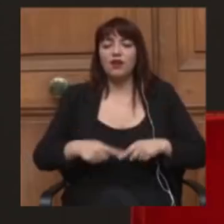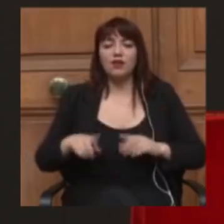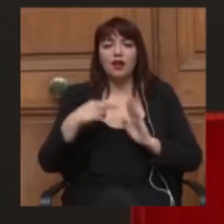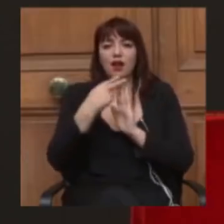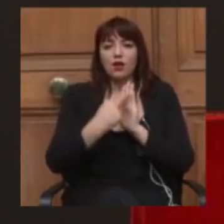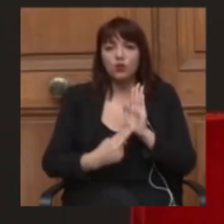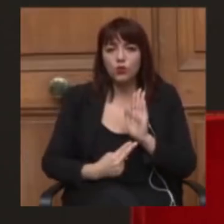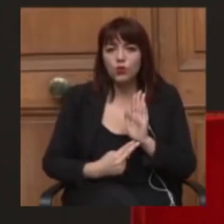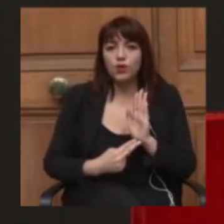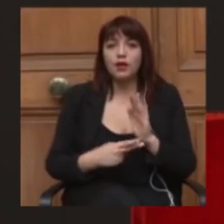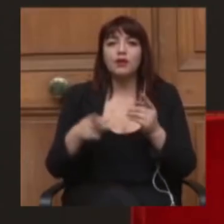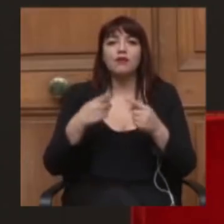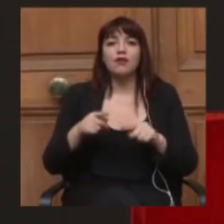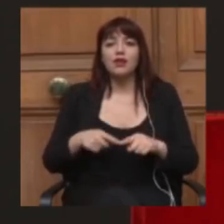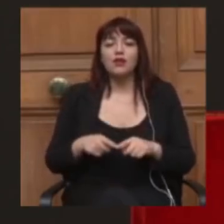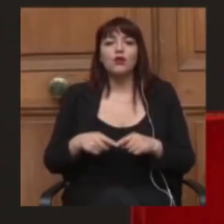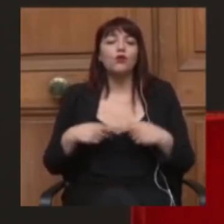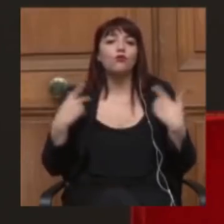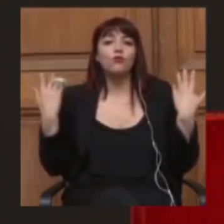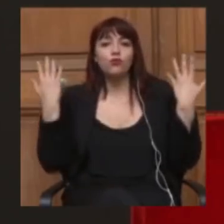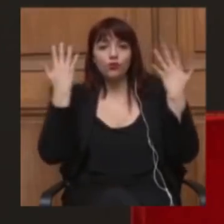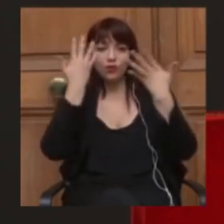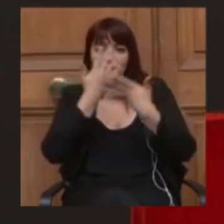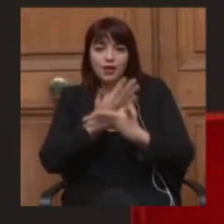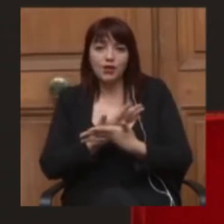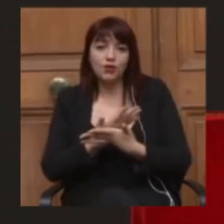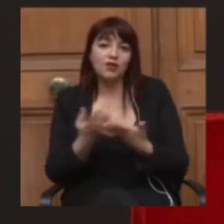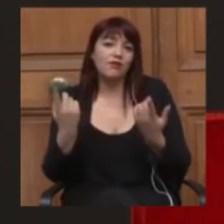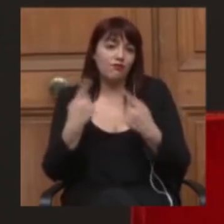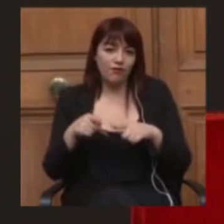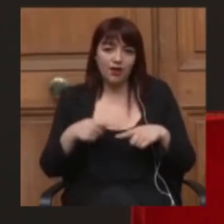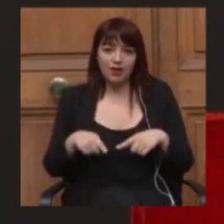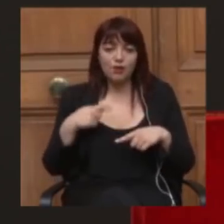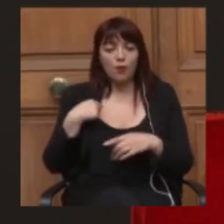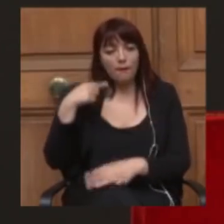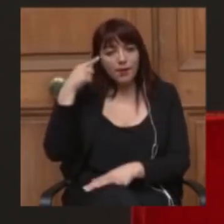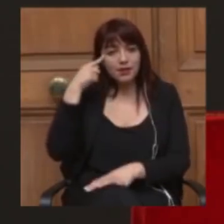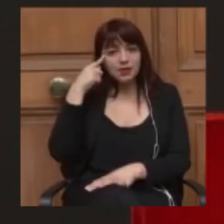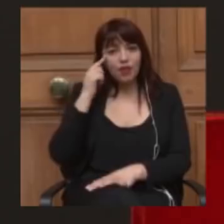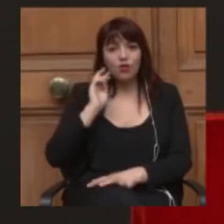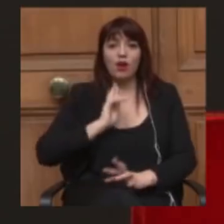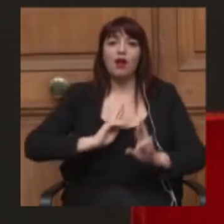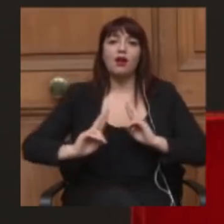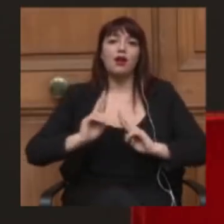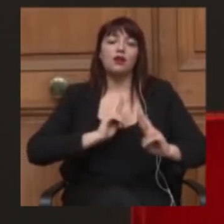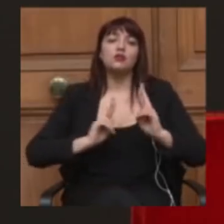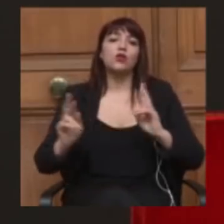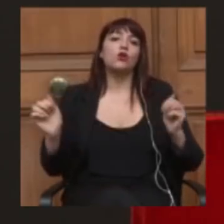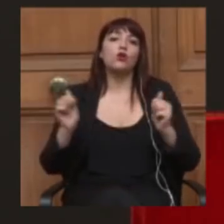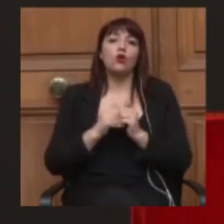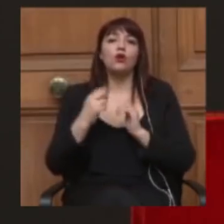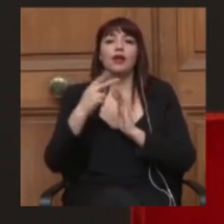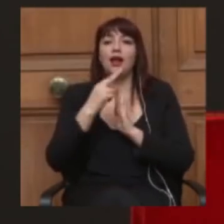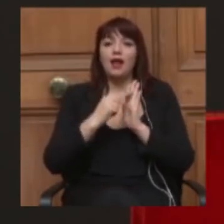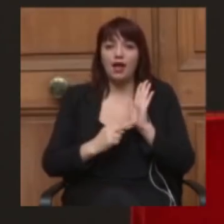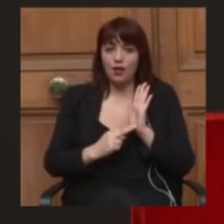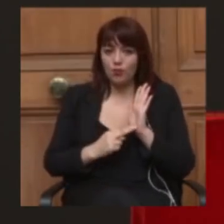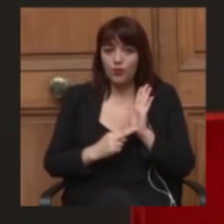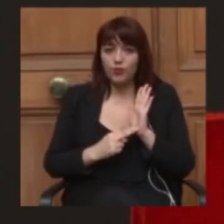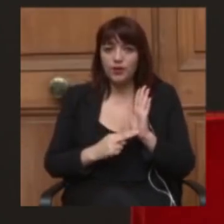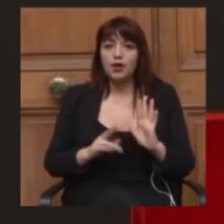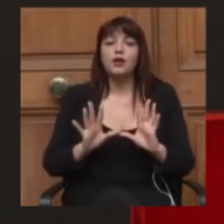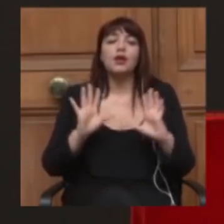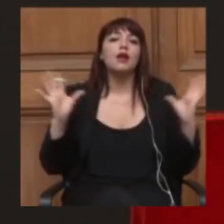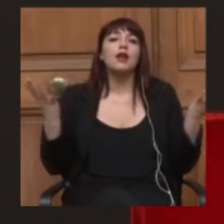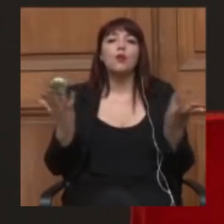to vex us, thought about the relation between what we read and the world in which we live,